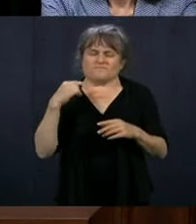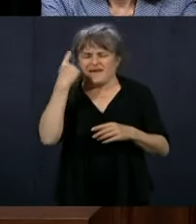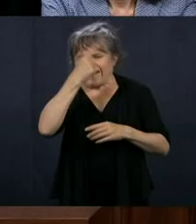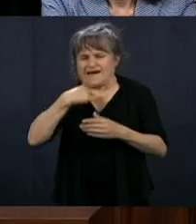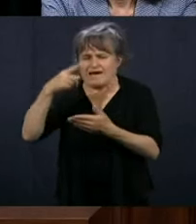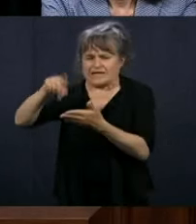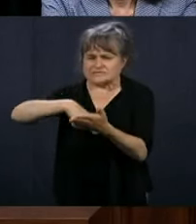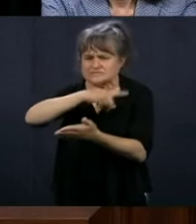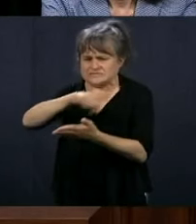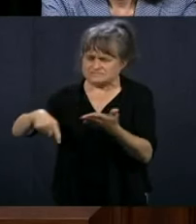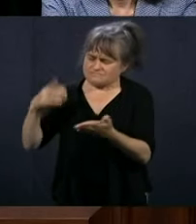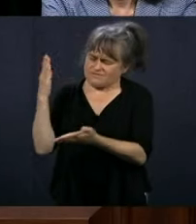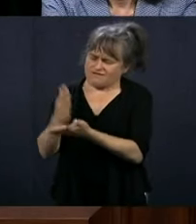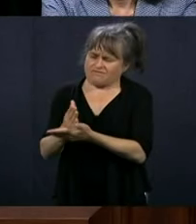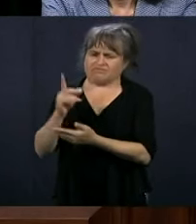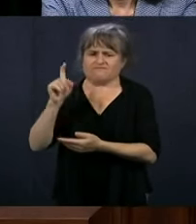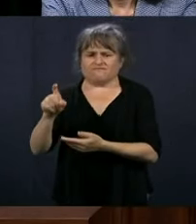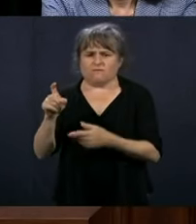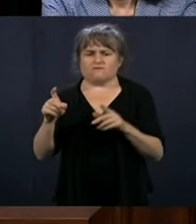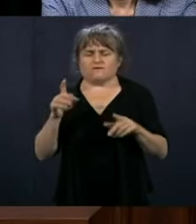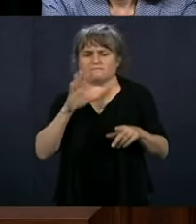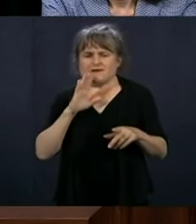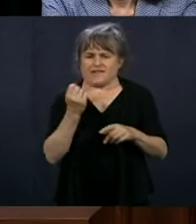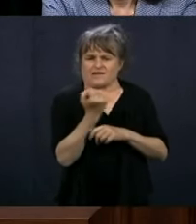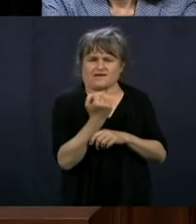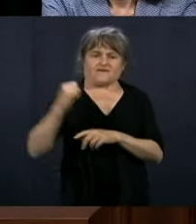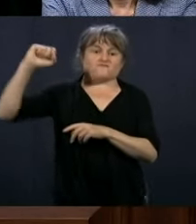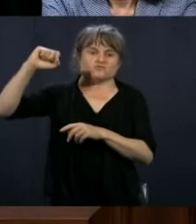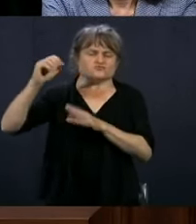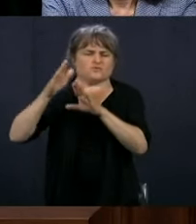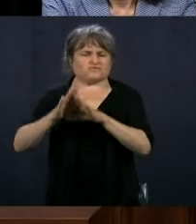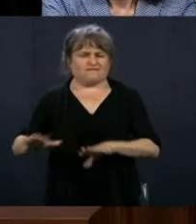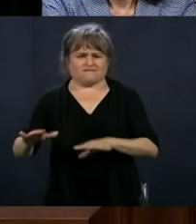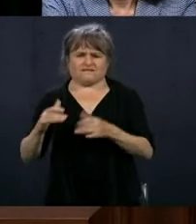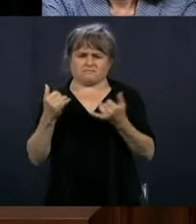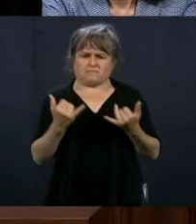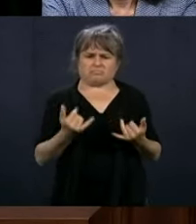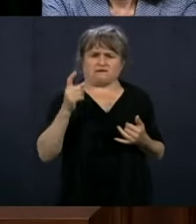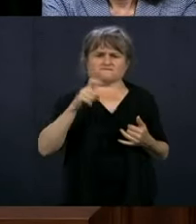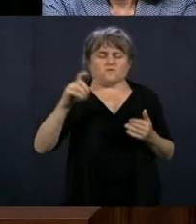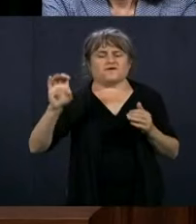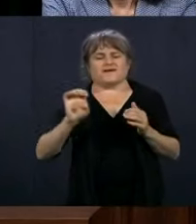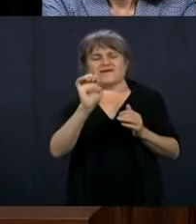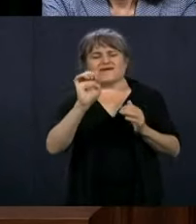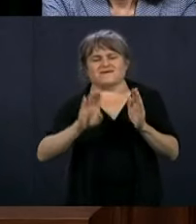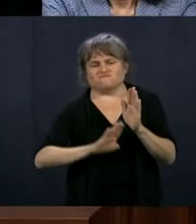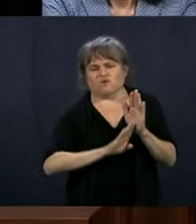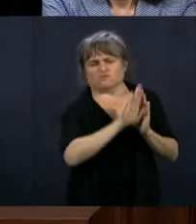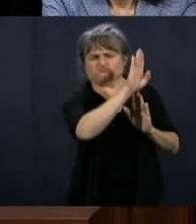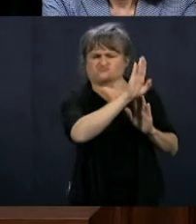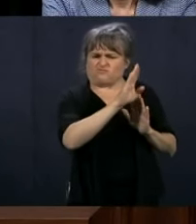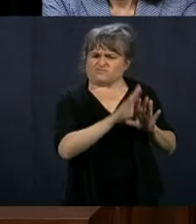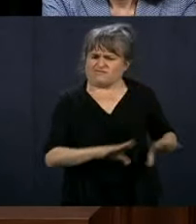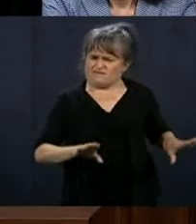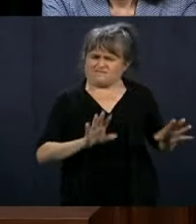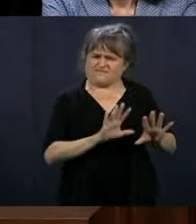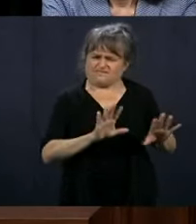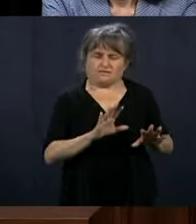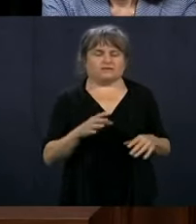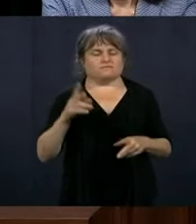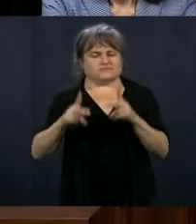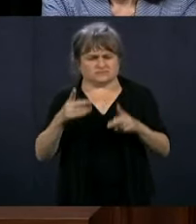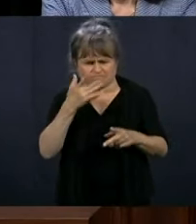found your expression weak, following that of active revolution. Concretely, what can we expect